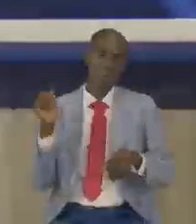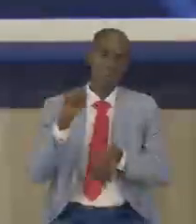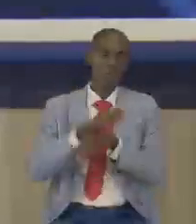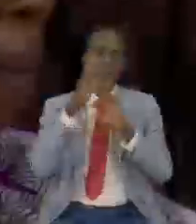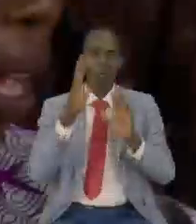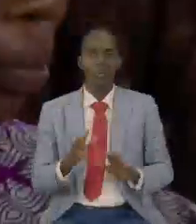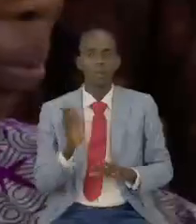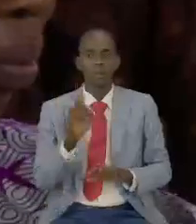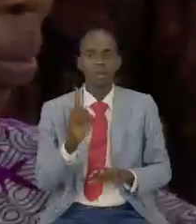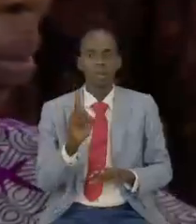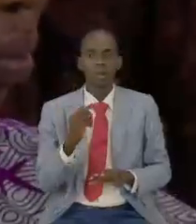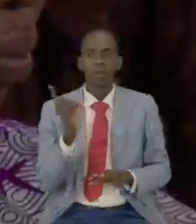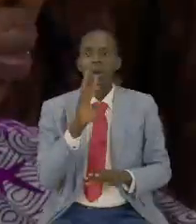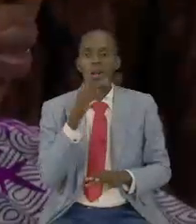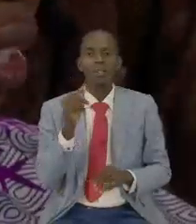overcomers,